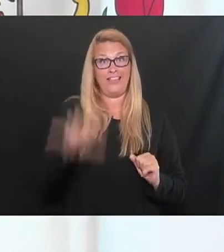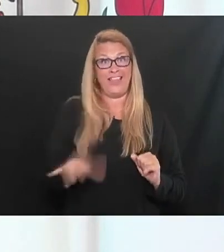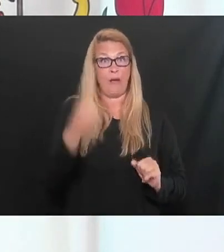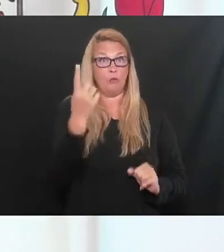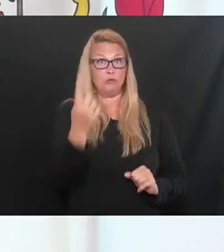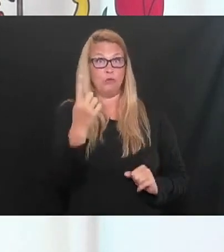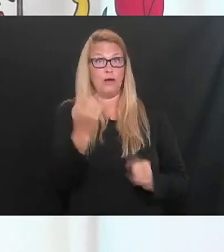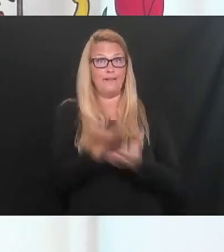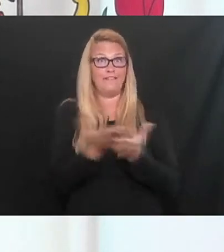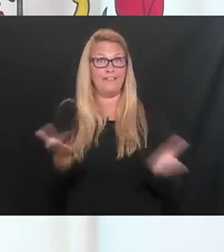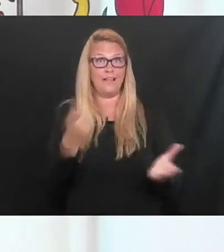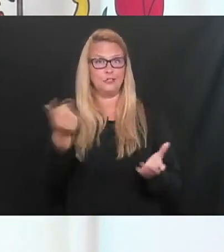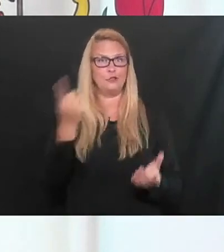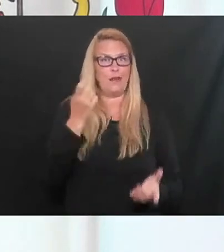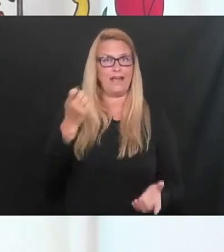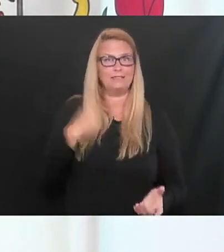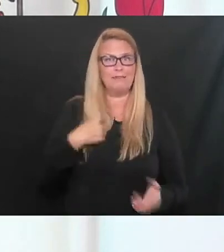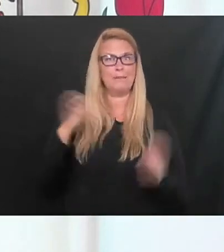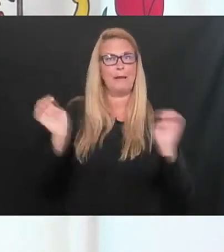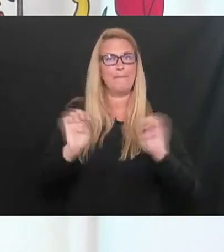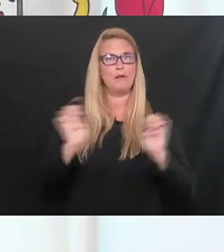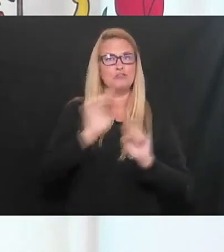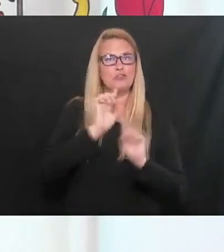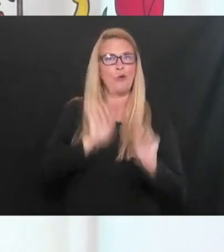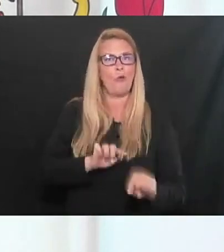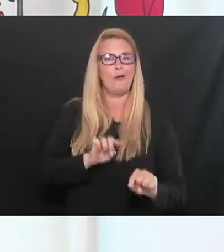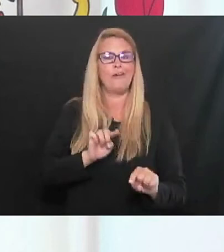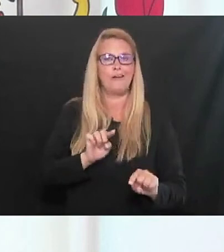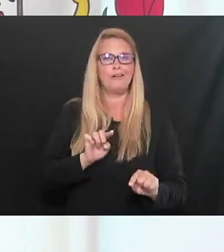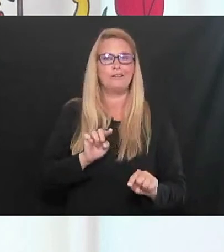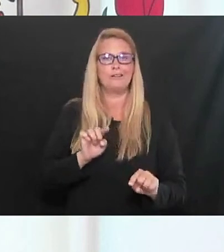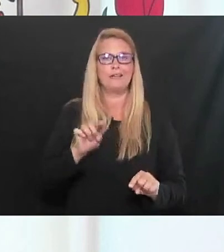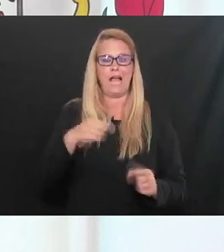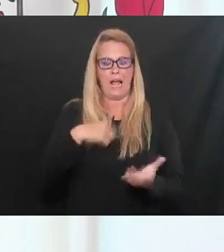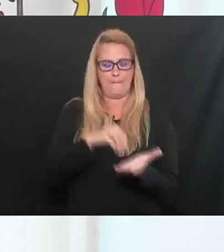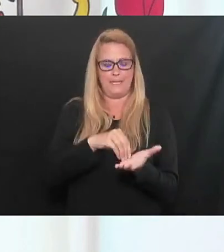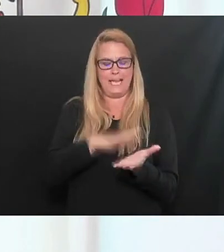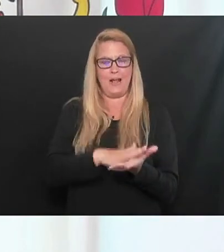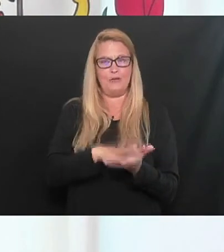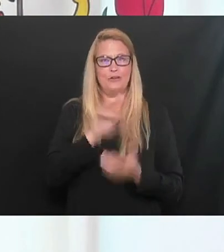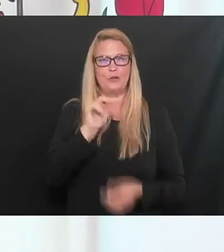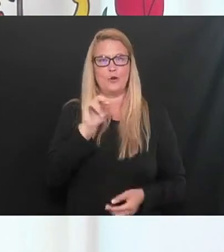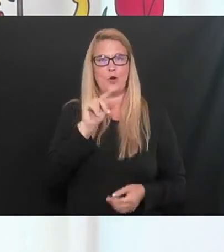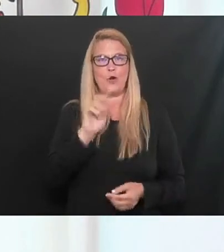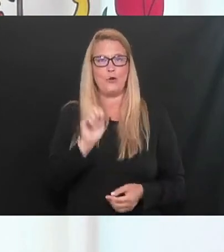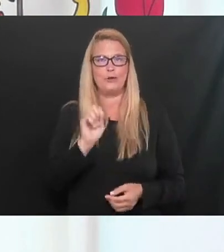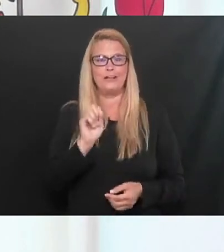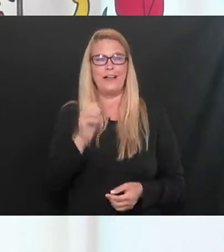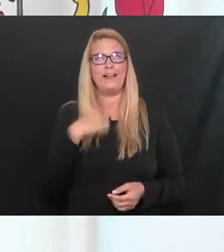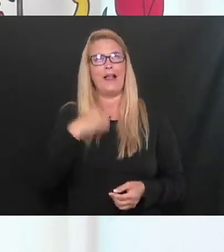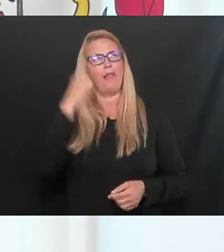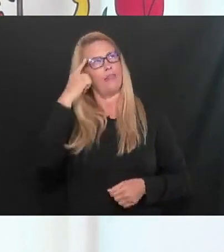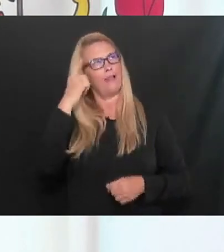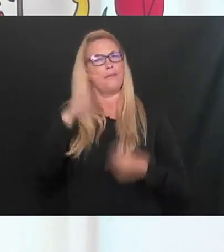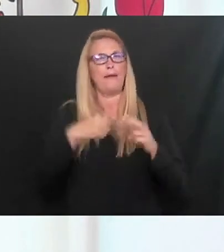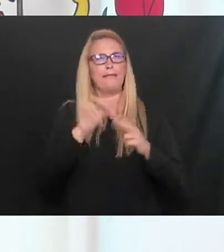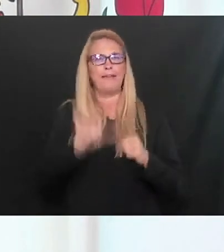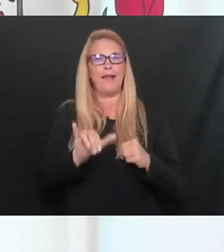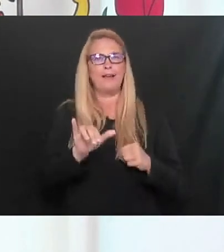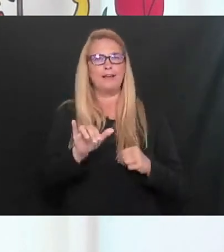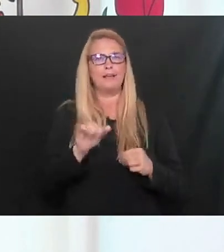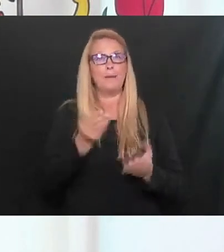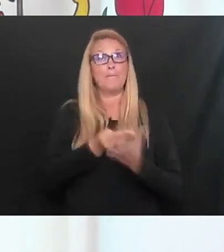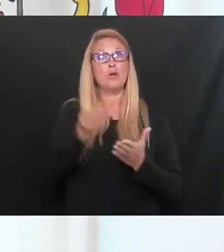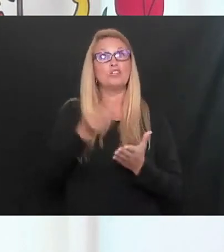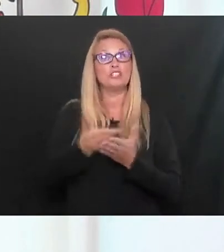the things that you asked me about the emergency order and everything, but, and I made a little note after I got through. I was just thinking about it, but